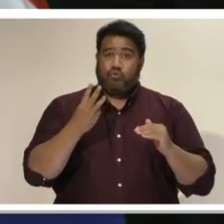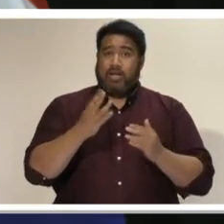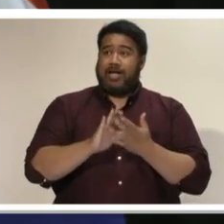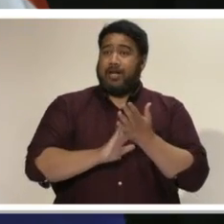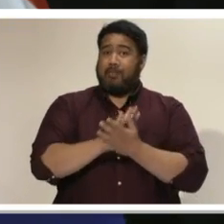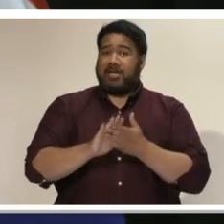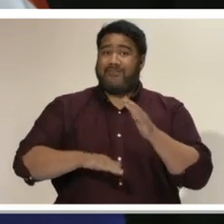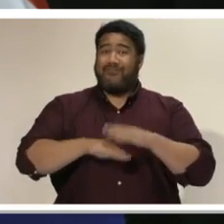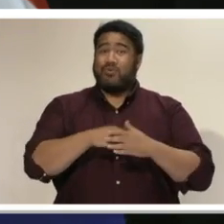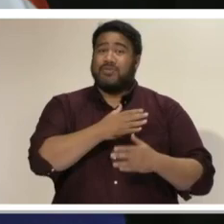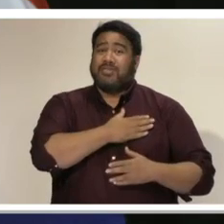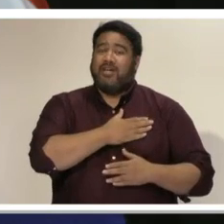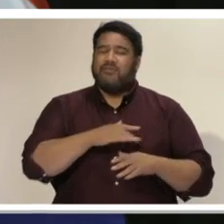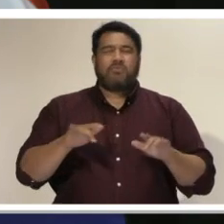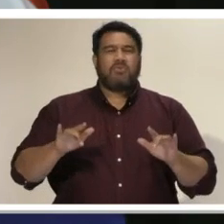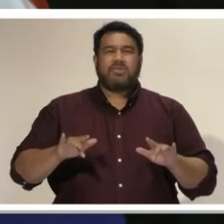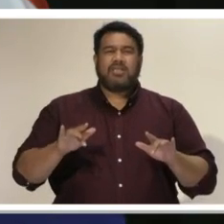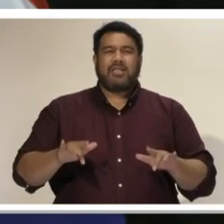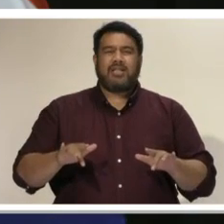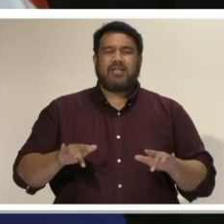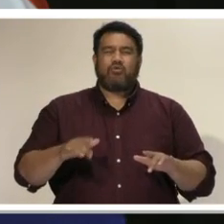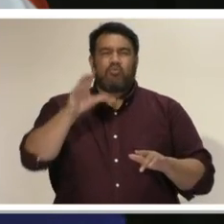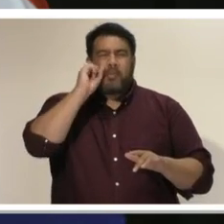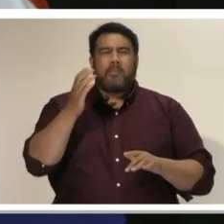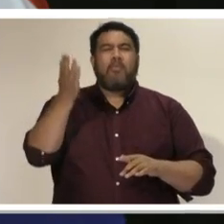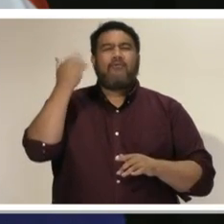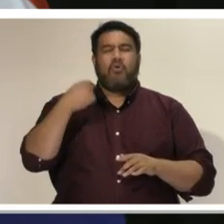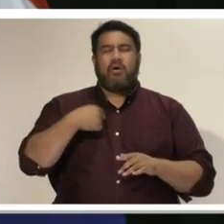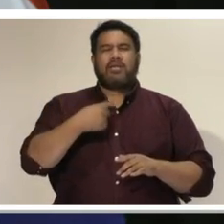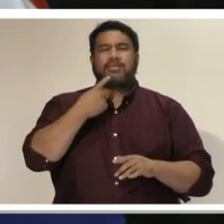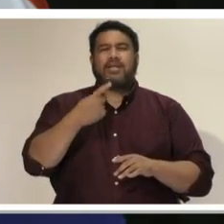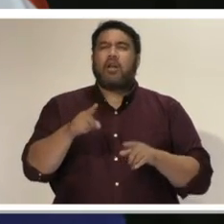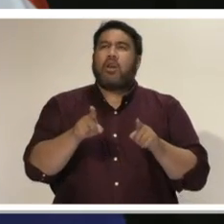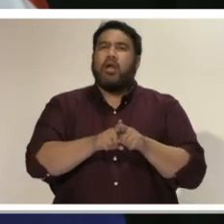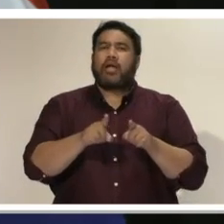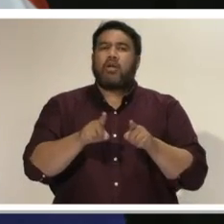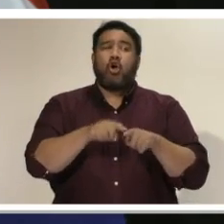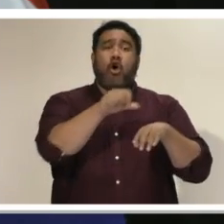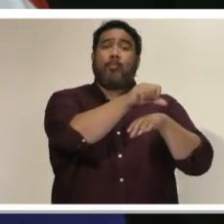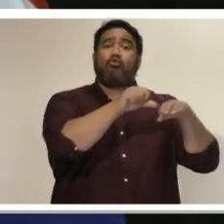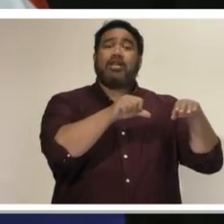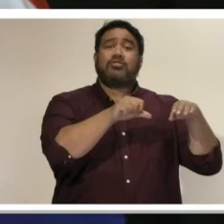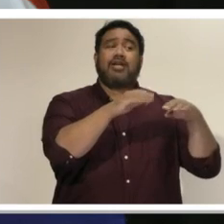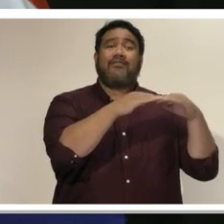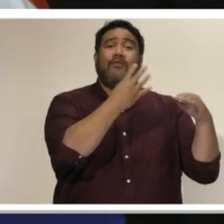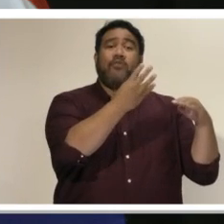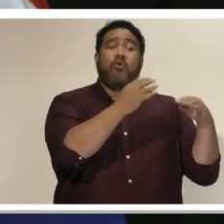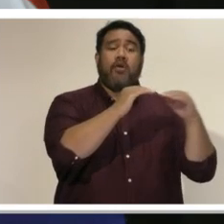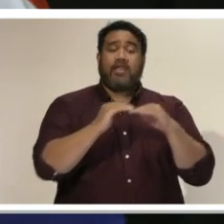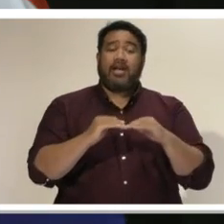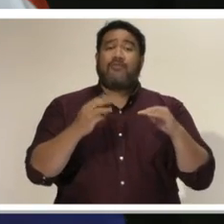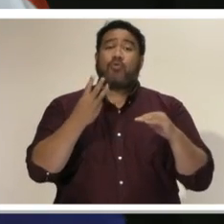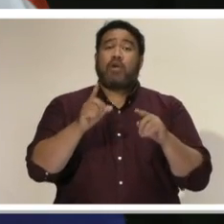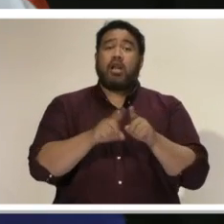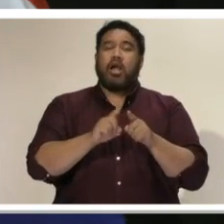said before, it is a recovery room of sorts to assess if the incredible work that New Zealanders have done at Level 4